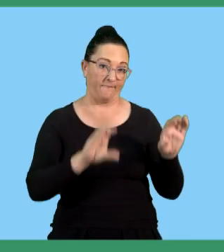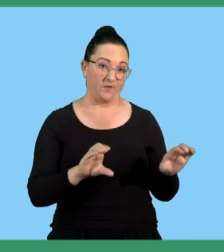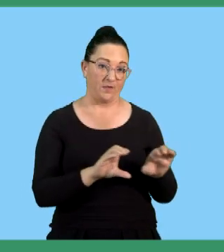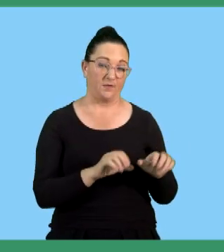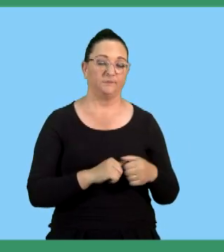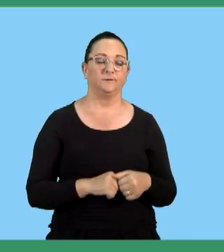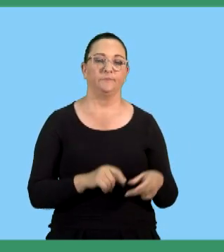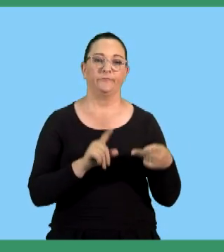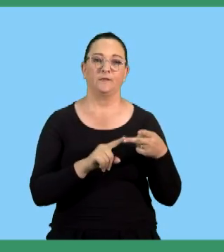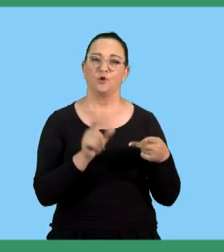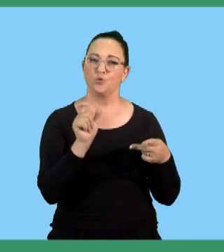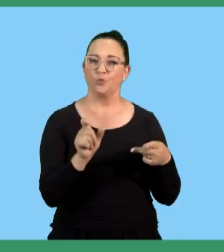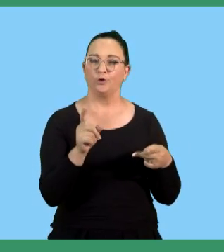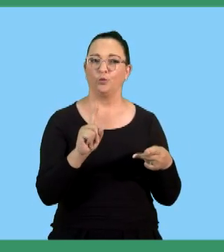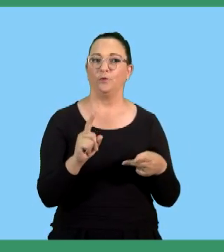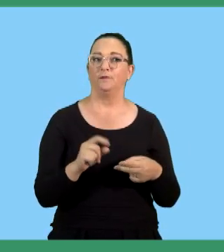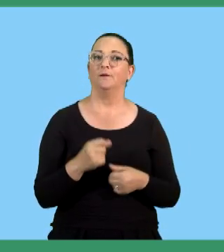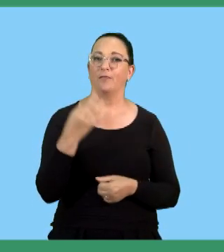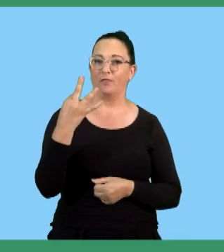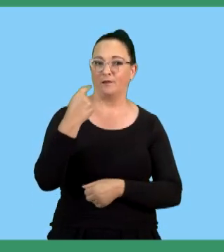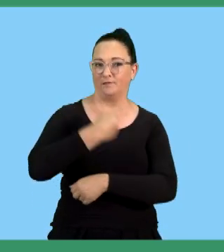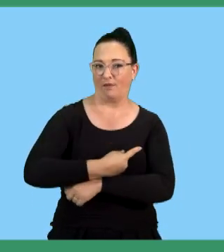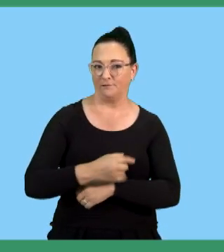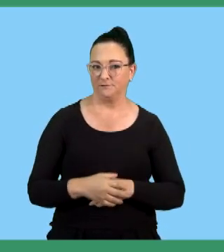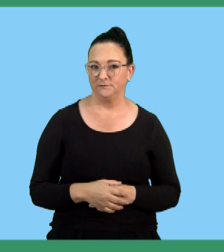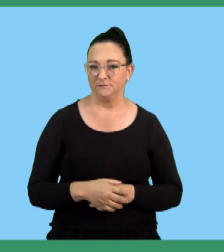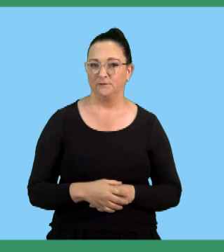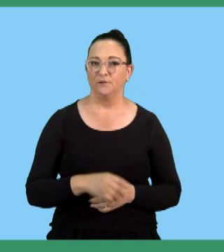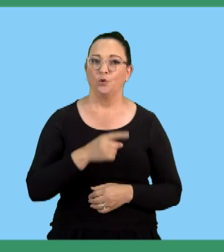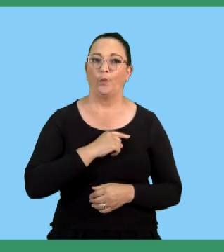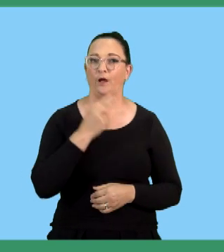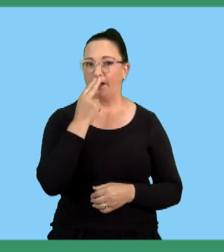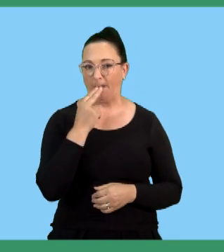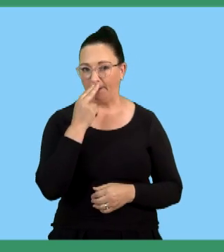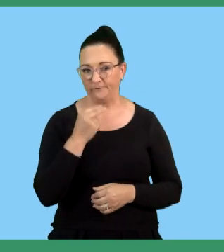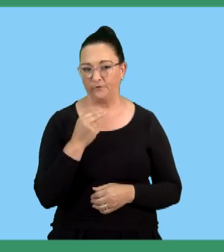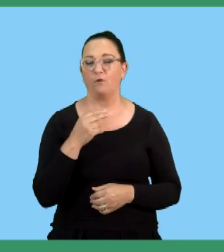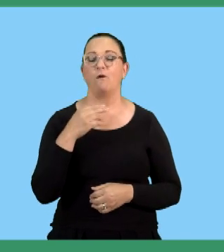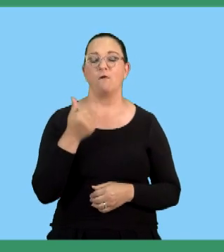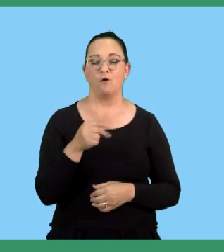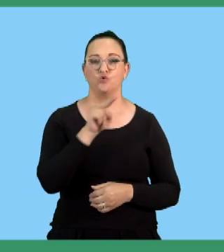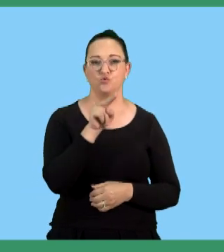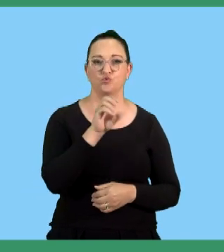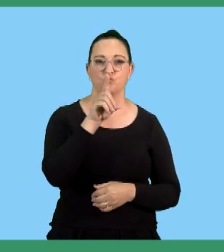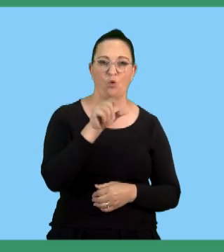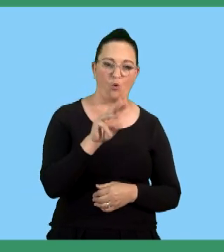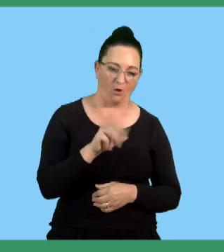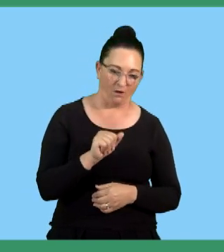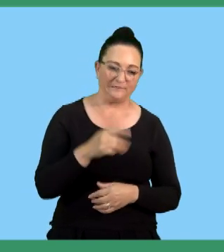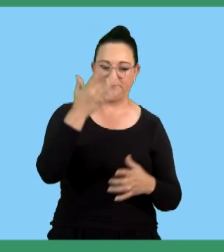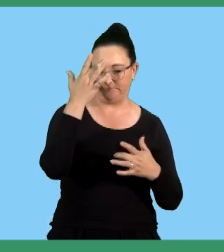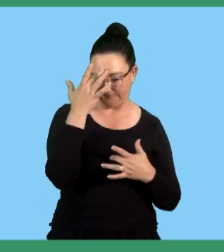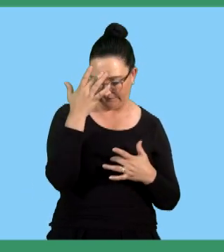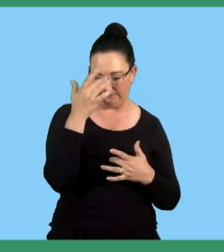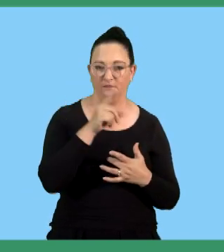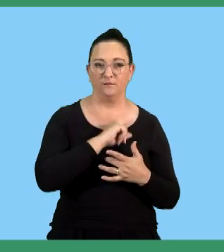certificate. The second one, took 3 days off to recover from flu. Now we understand that it means Zodwa was sick. So what is that?